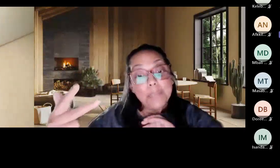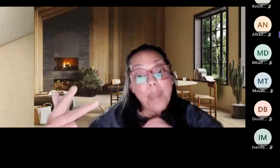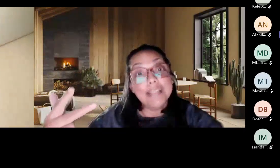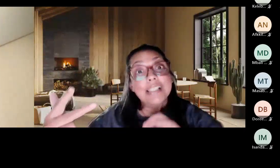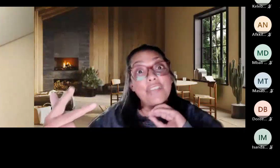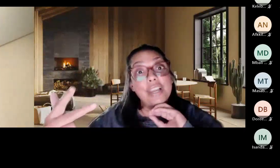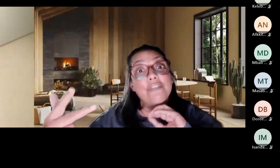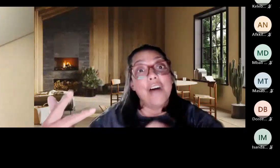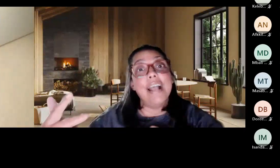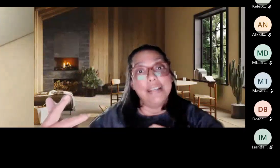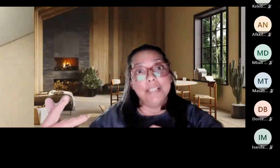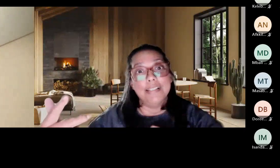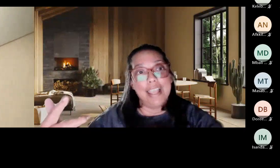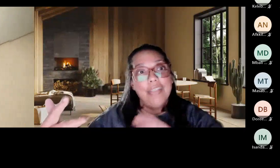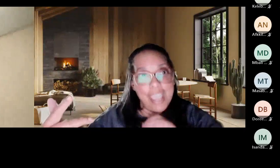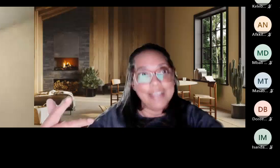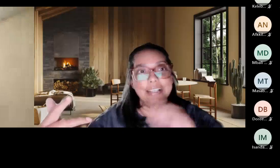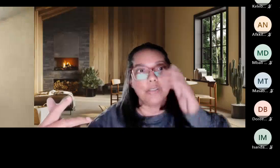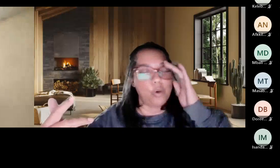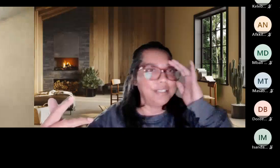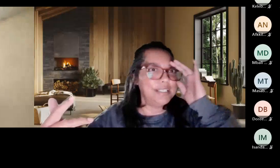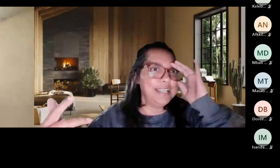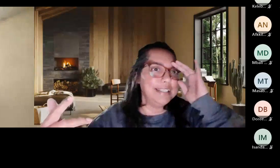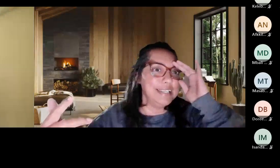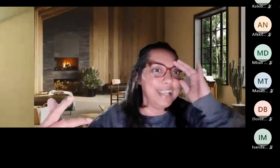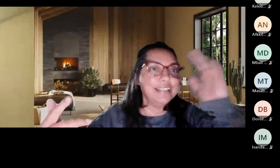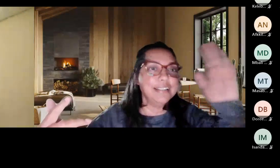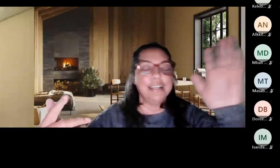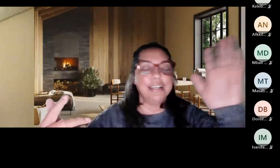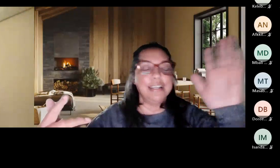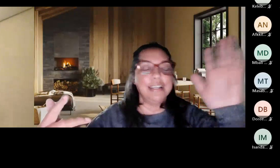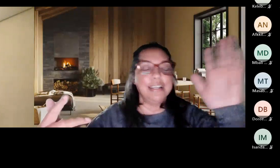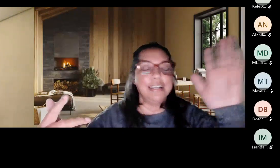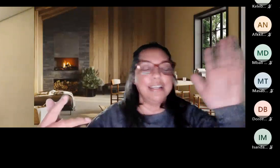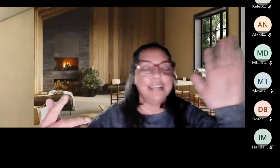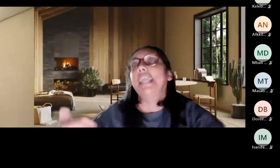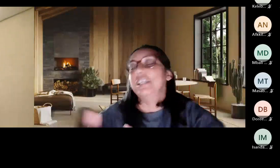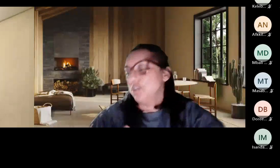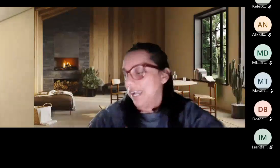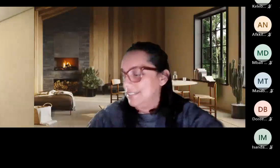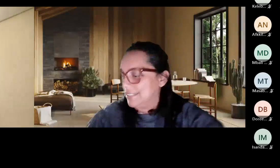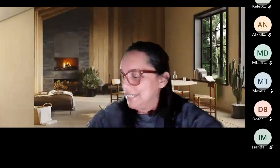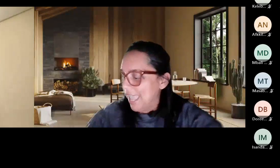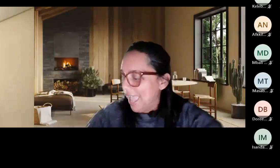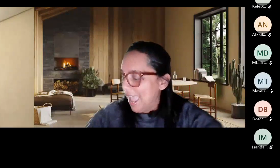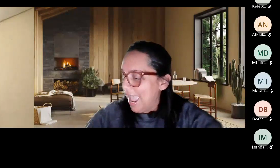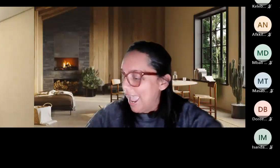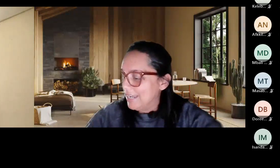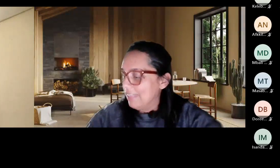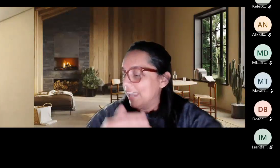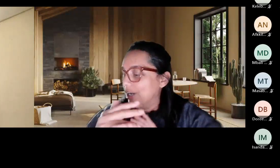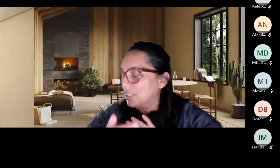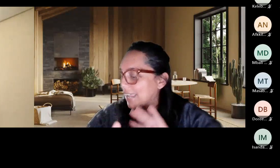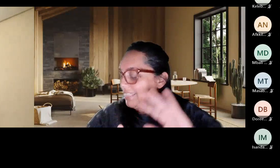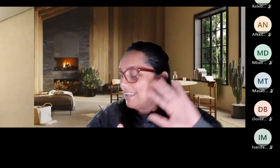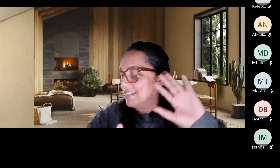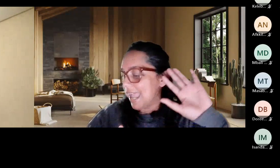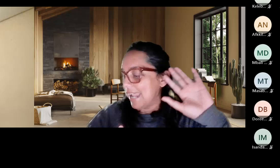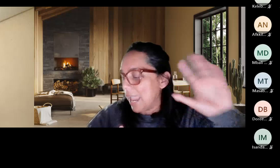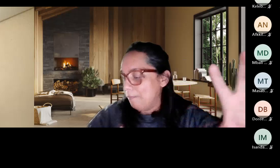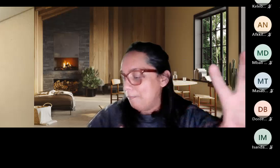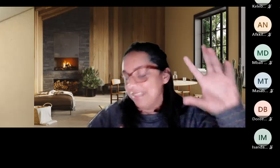at responsive environments, and that is what is necessary for them to be educated. And it looked